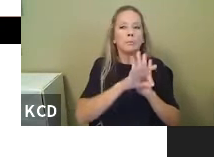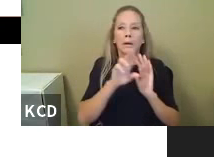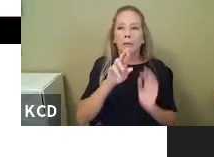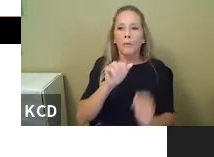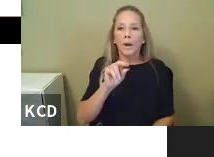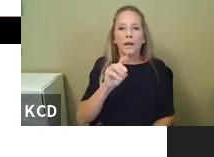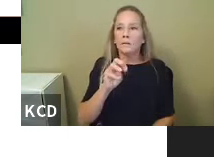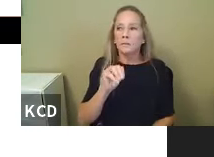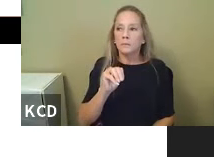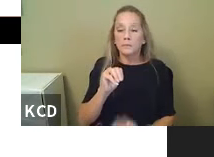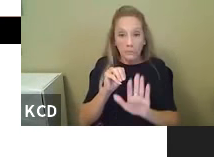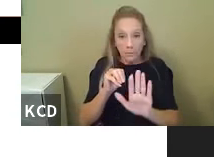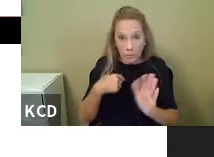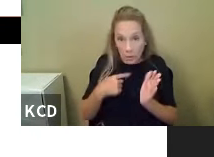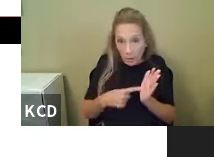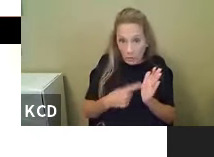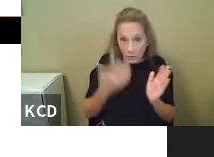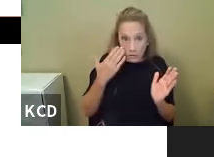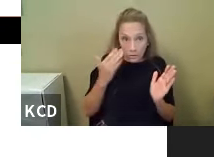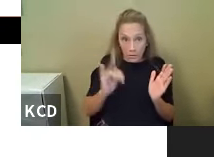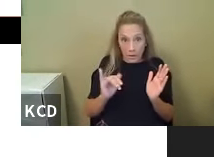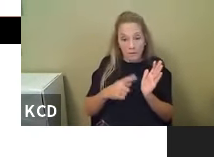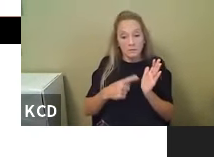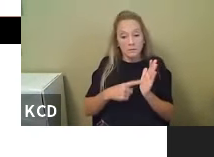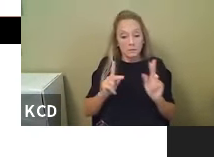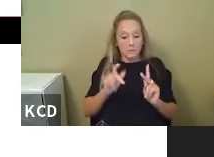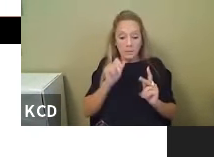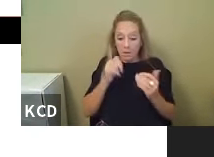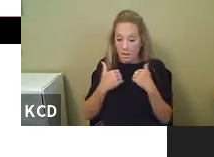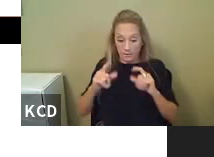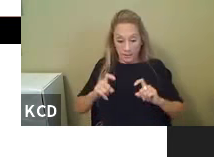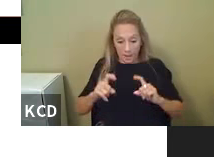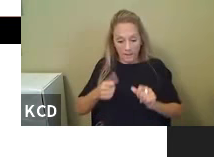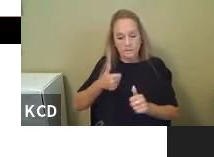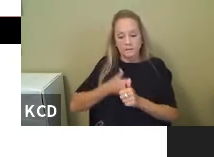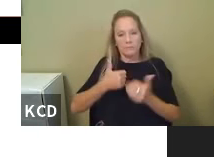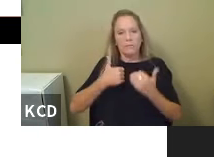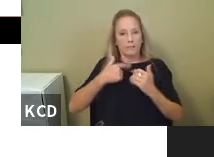not tested that are positive. And so this